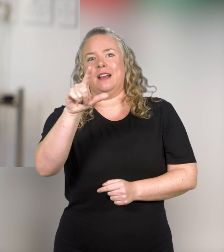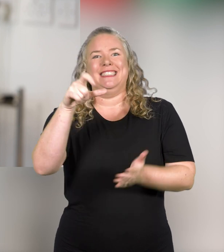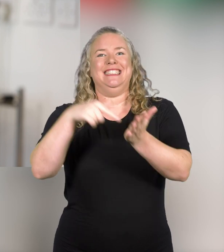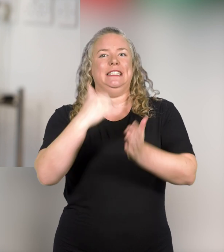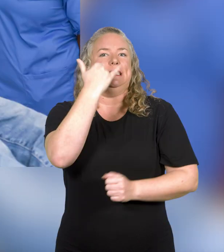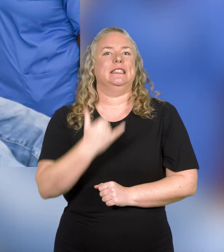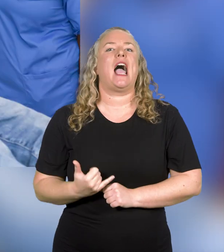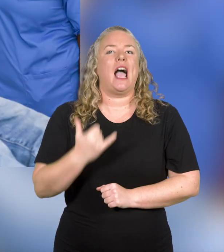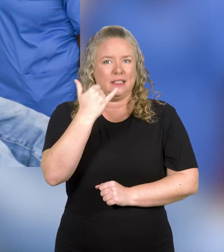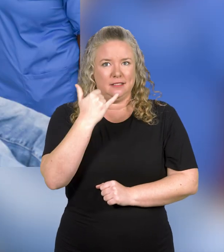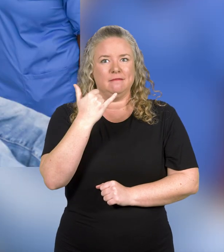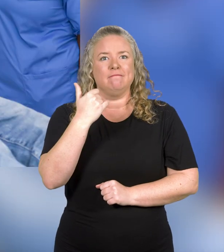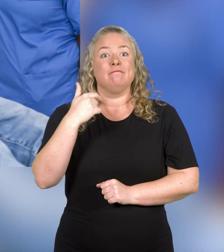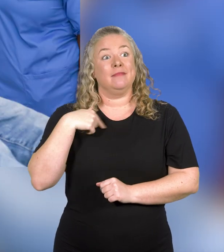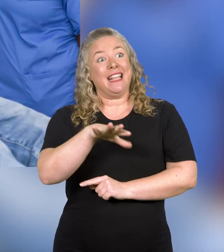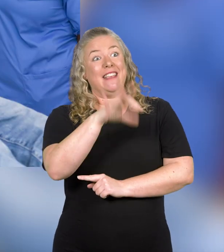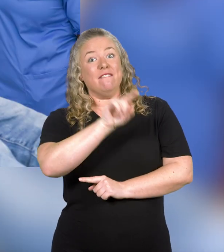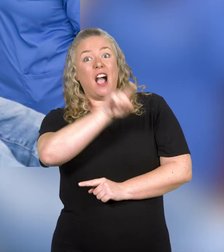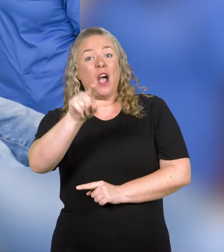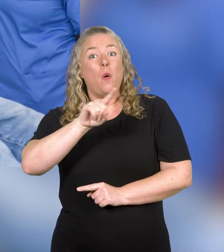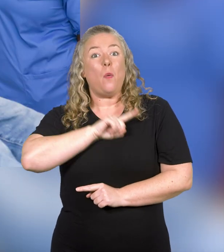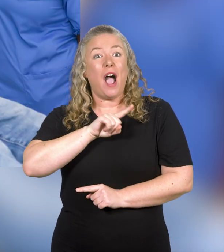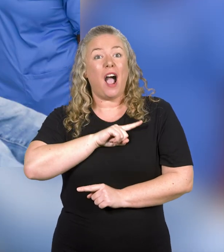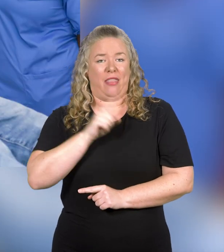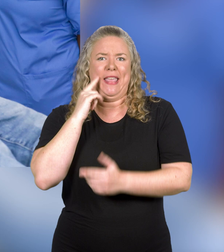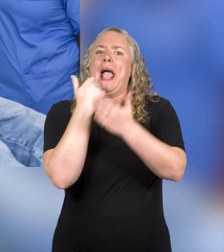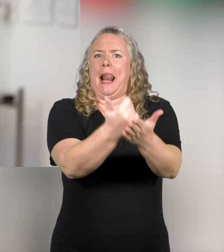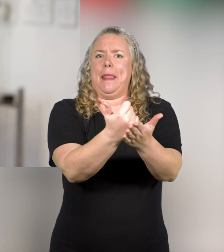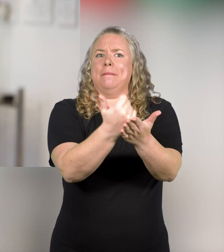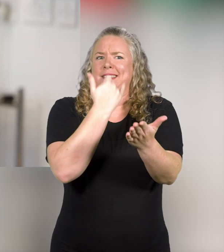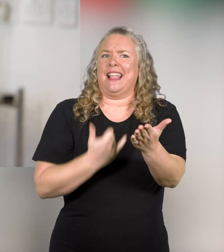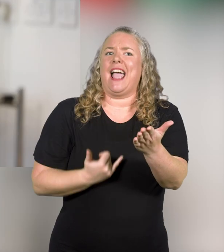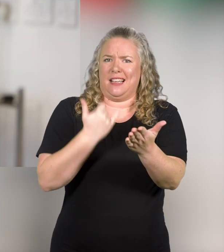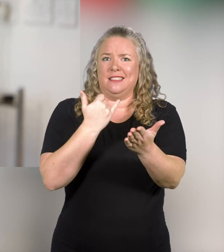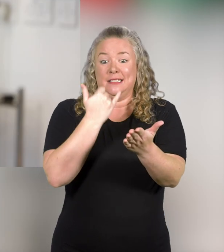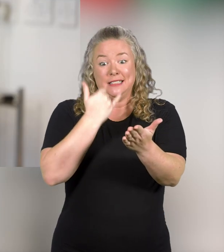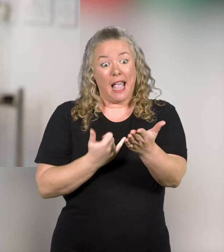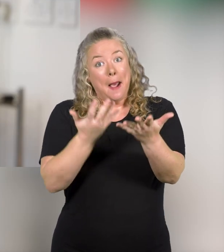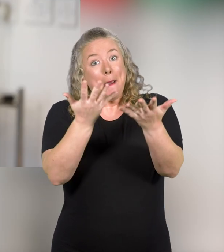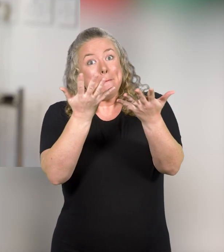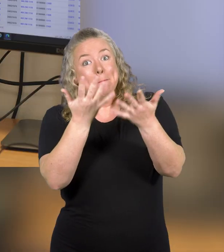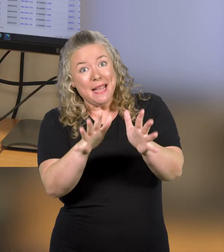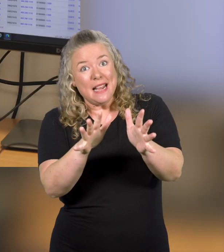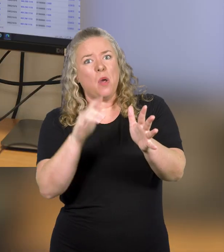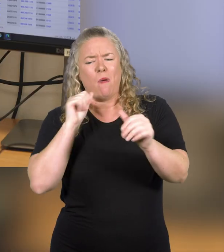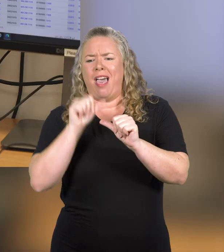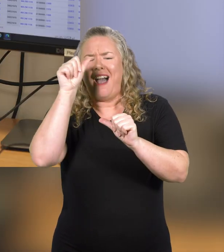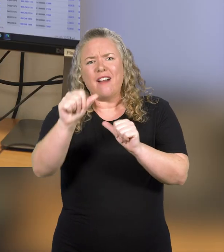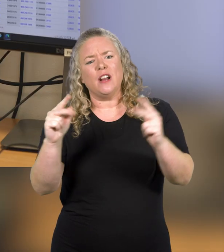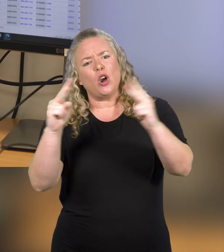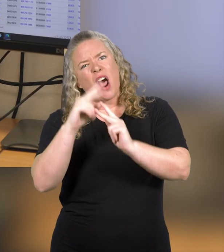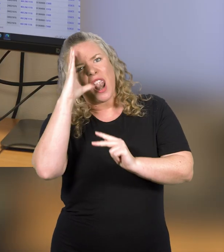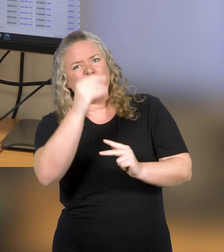have a CT scan. If we do invite you for a CT scan, it's because we think it will help you. If you have one,